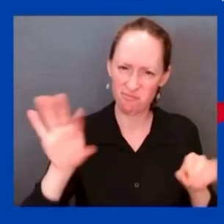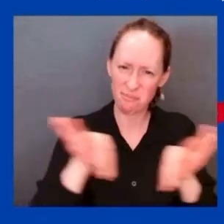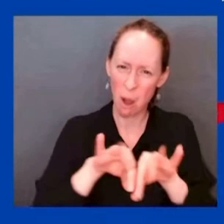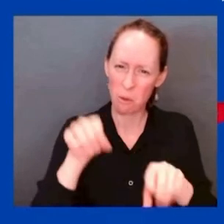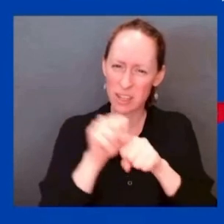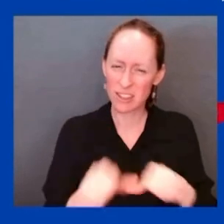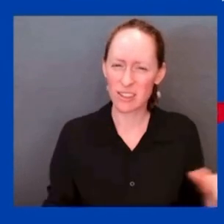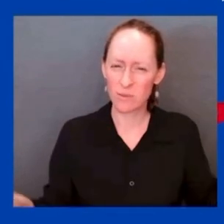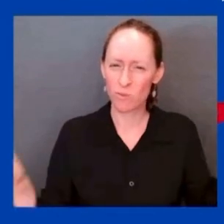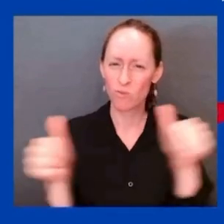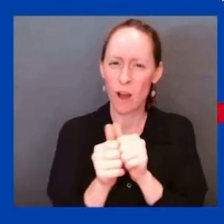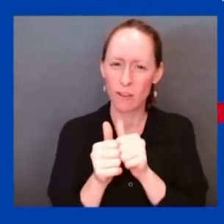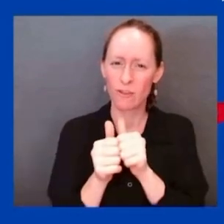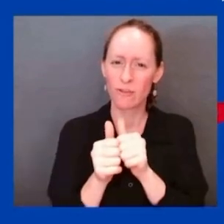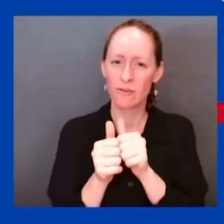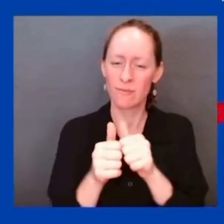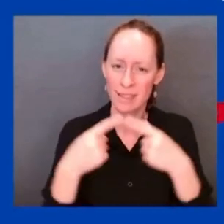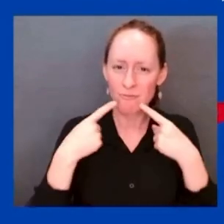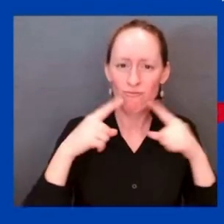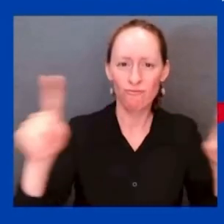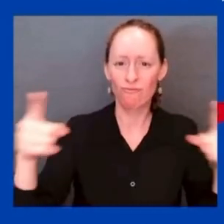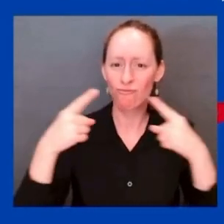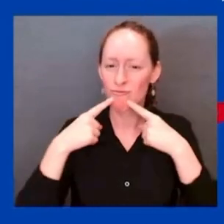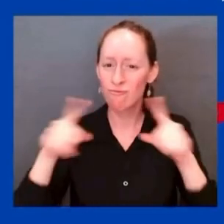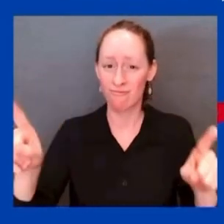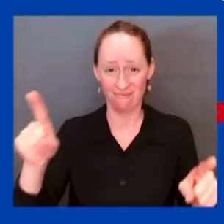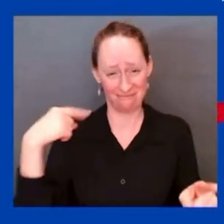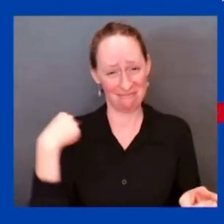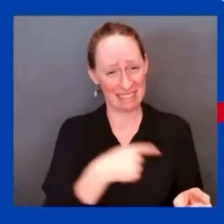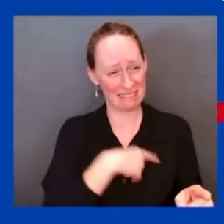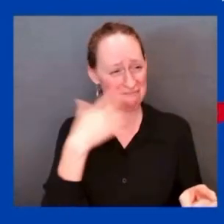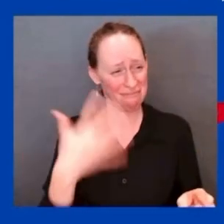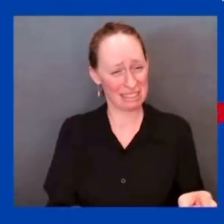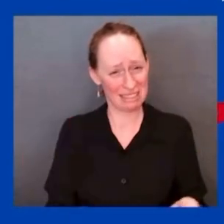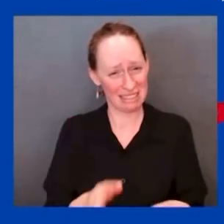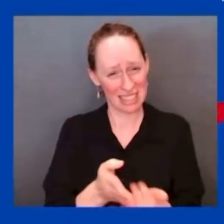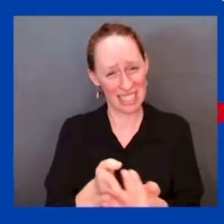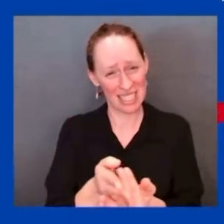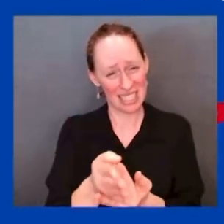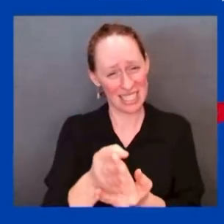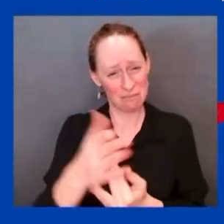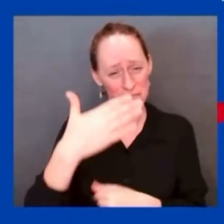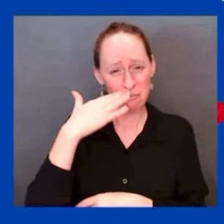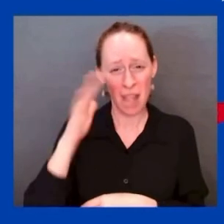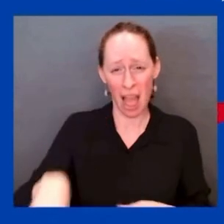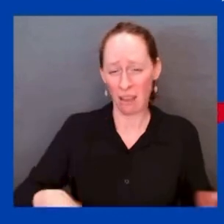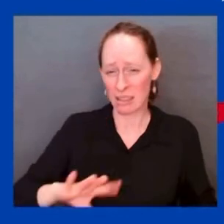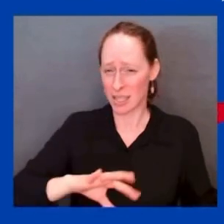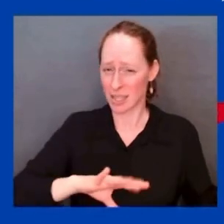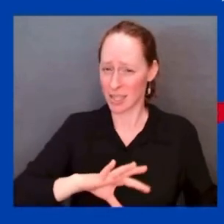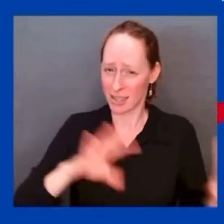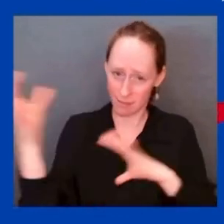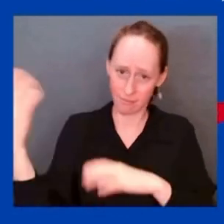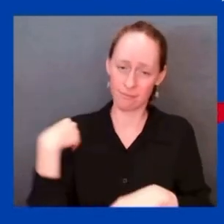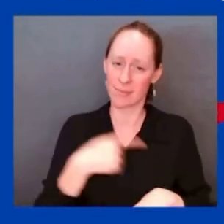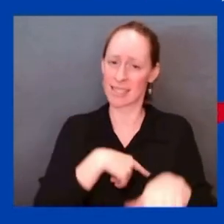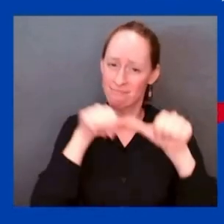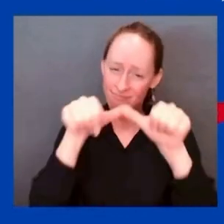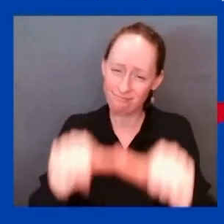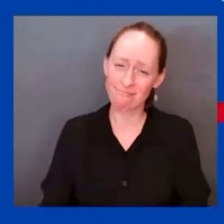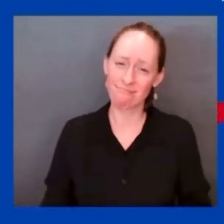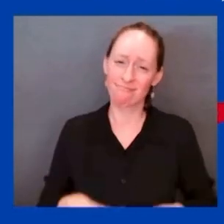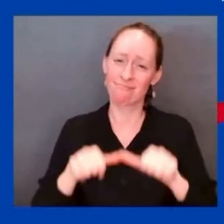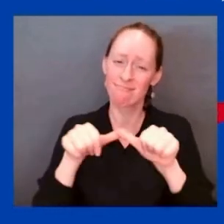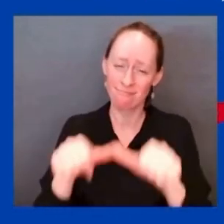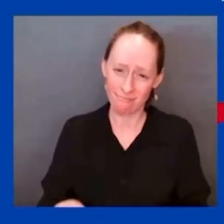in the world today. We've come out of every crisis we've faced in the past 247 years stronger than we entered